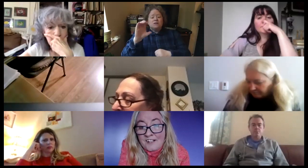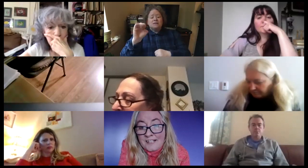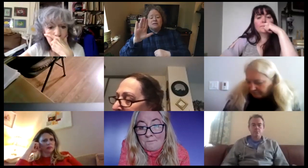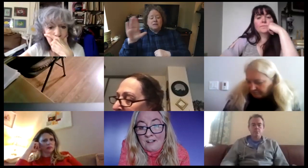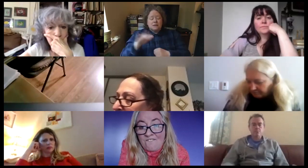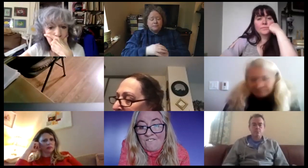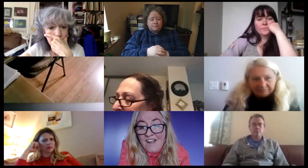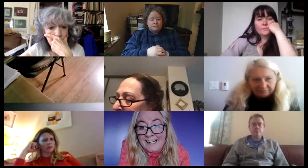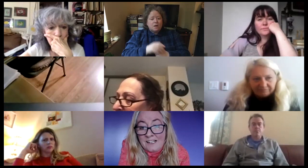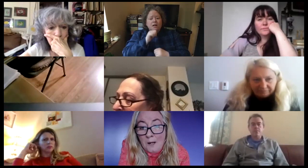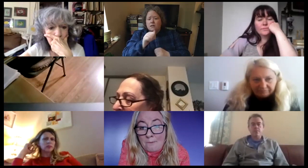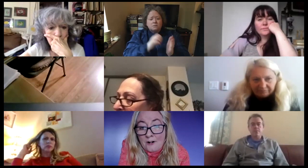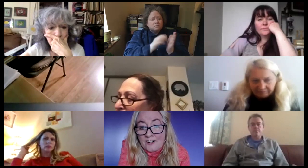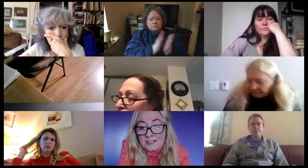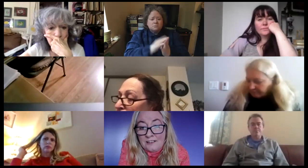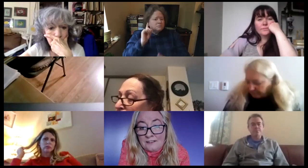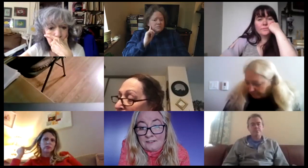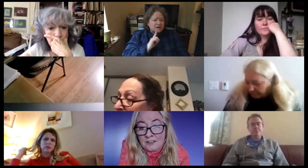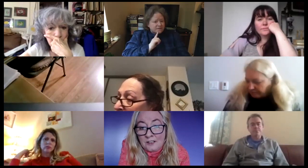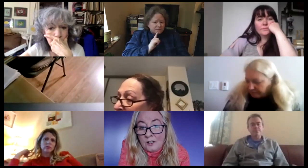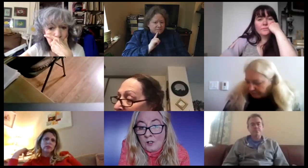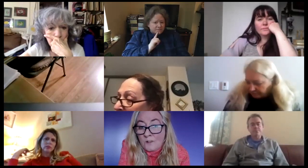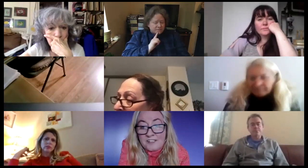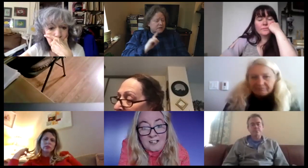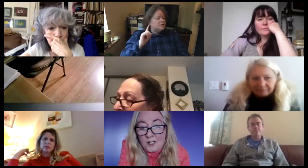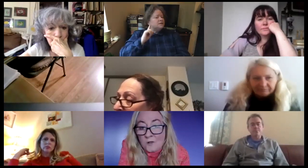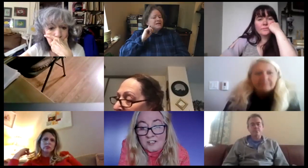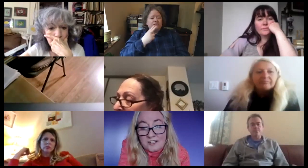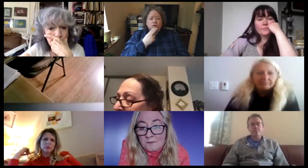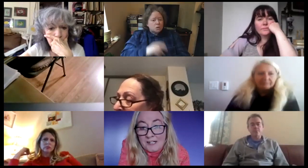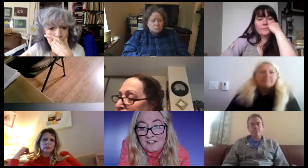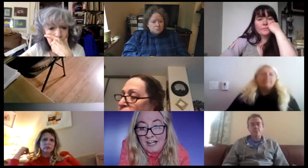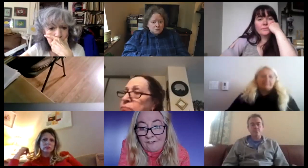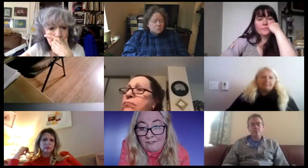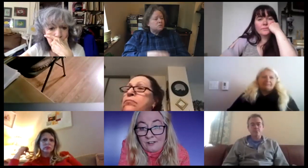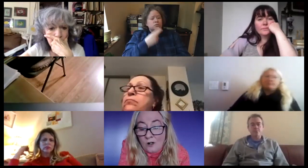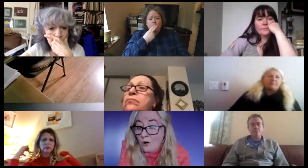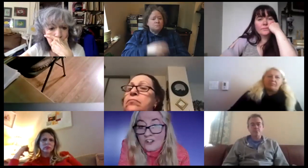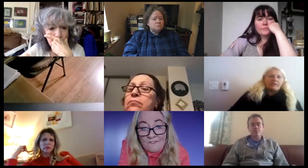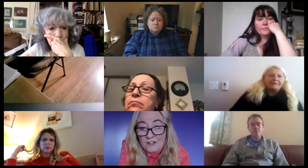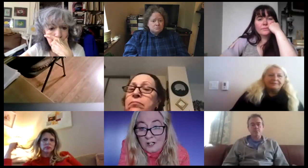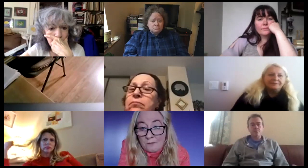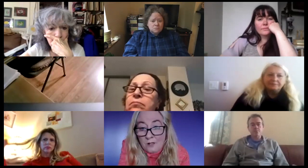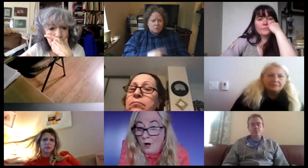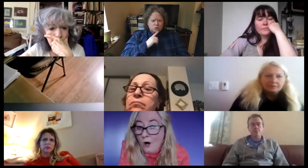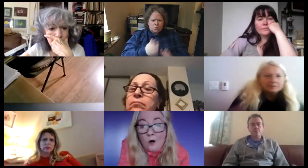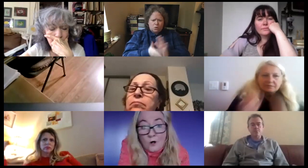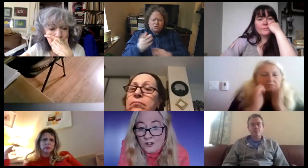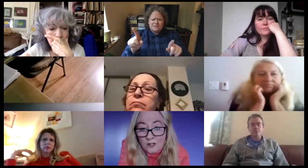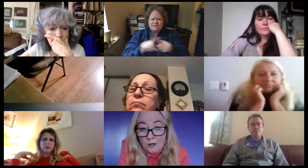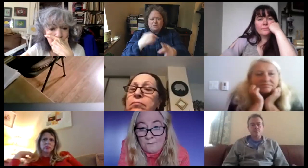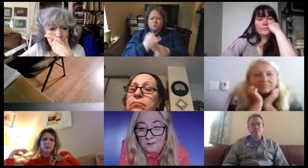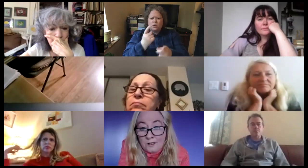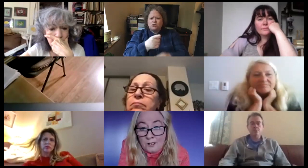For example, Fanny Purcell was not noted as being deaf or deaf and dumb